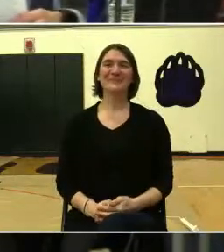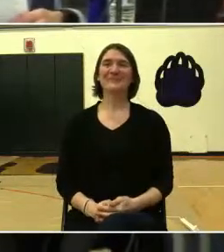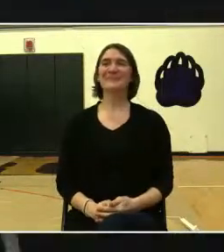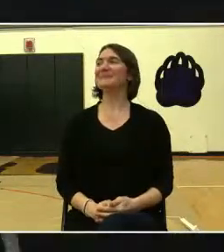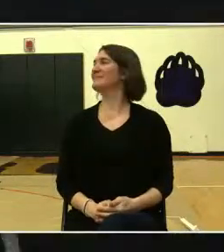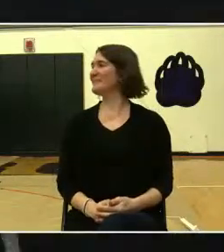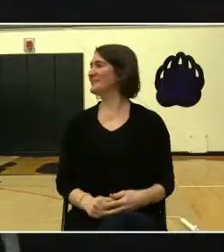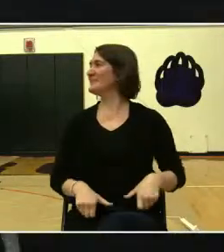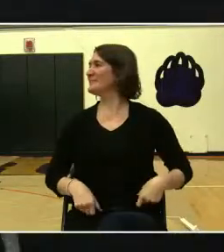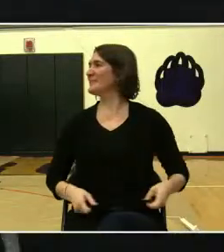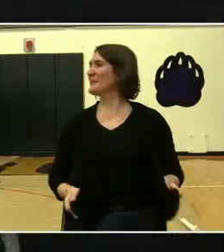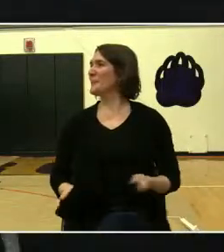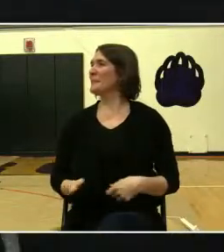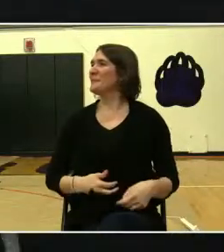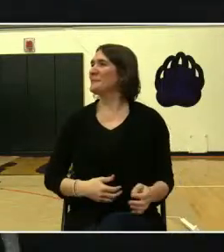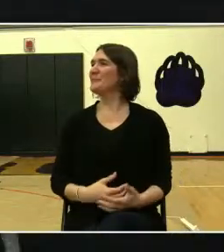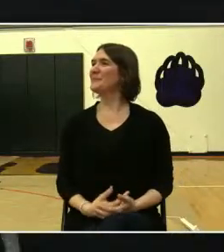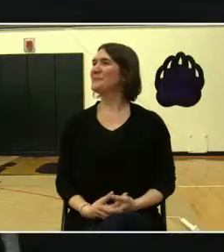yes over